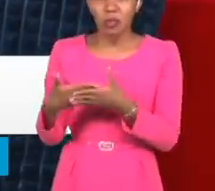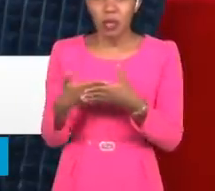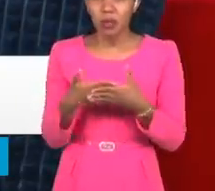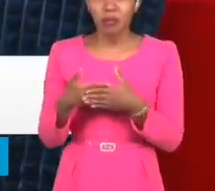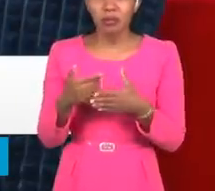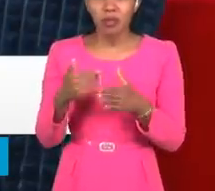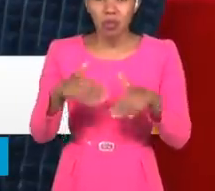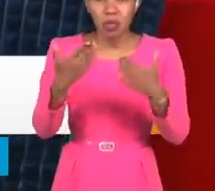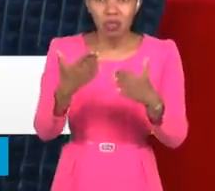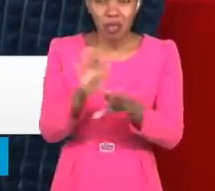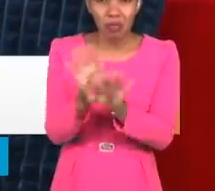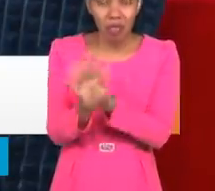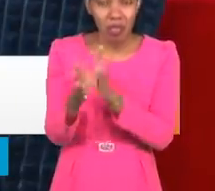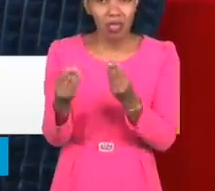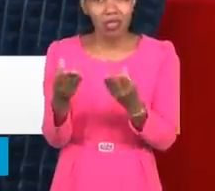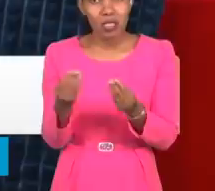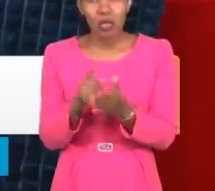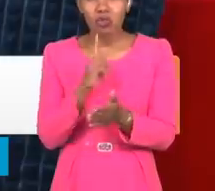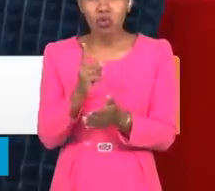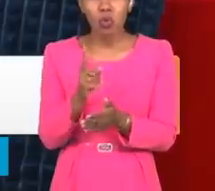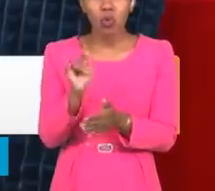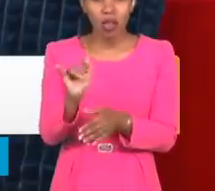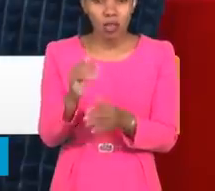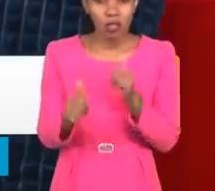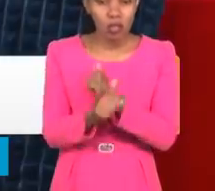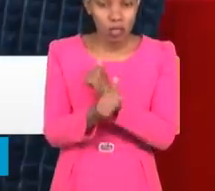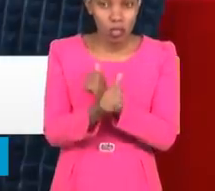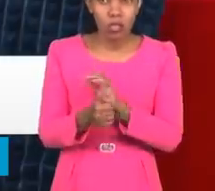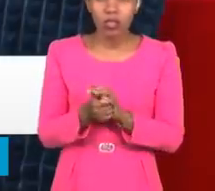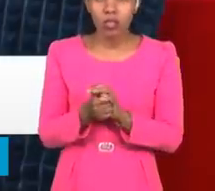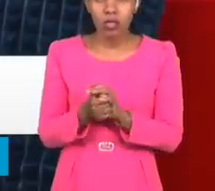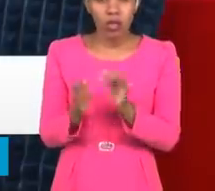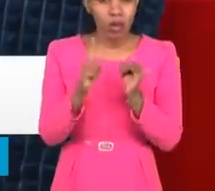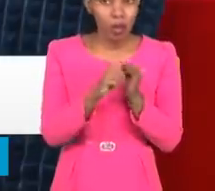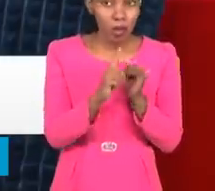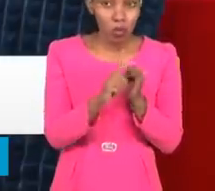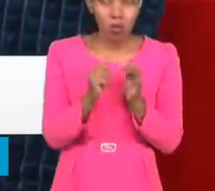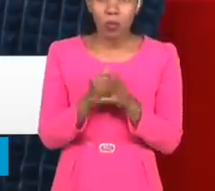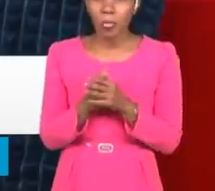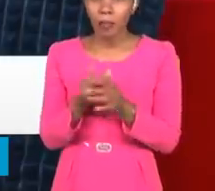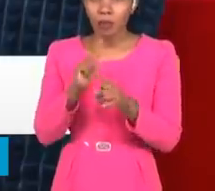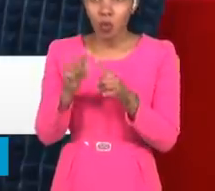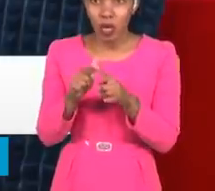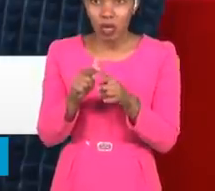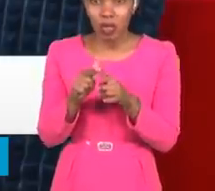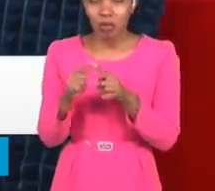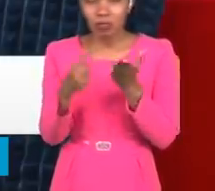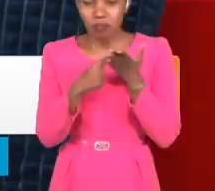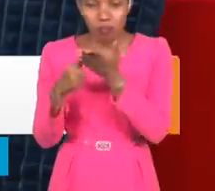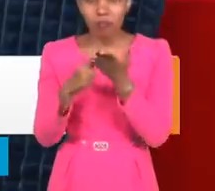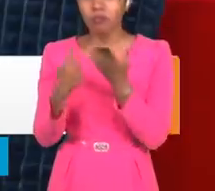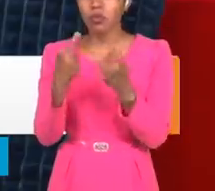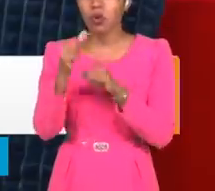them everything on a silver platter. Mm-hmm, mm-hmm. So that is one of the dangers. Sure. Another thing is when we were chatting, remember we